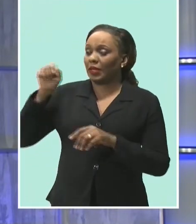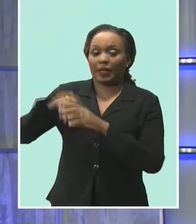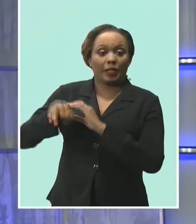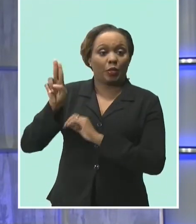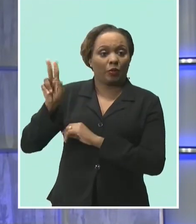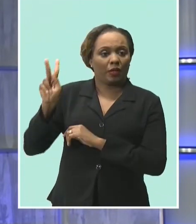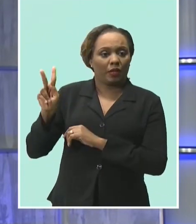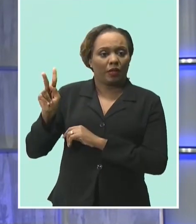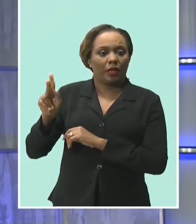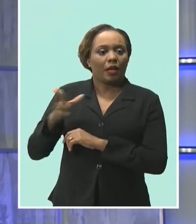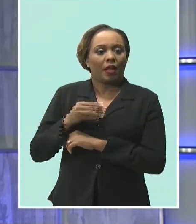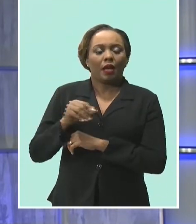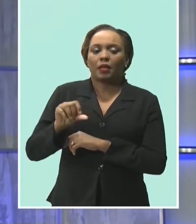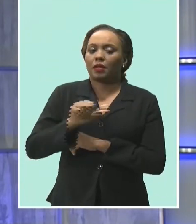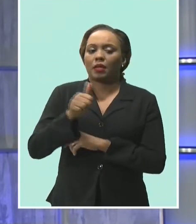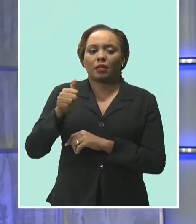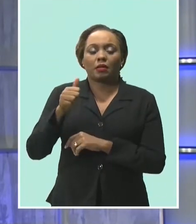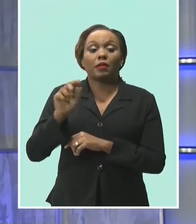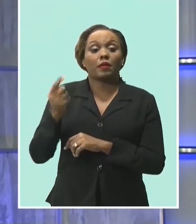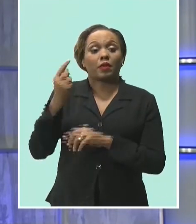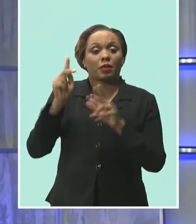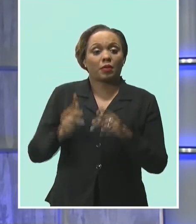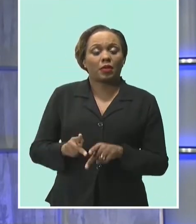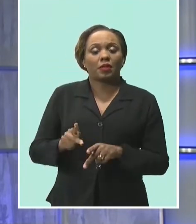also recently returned from the UK.